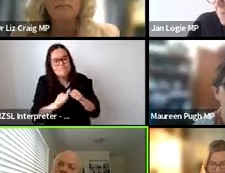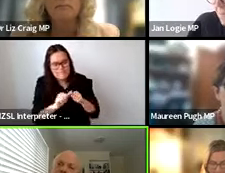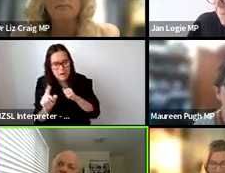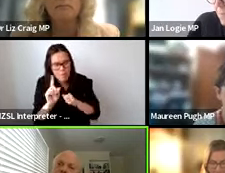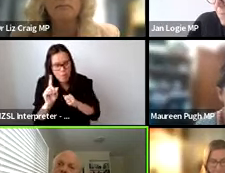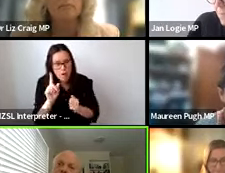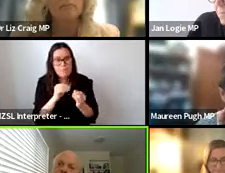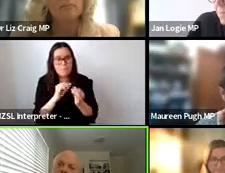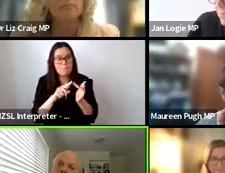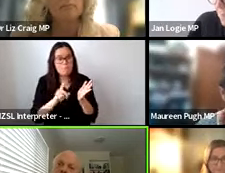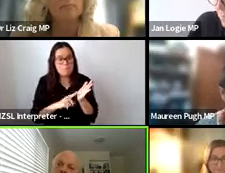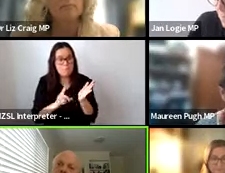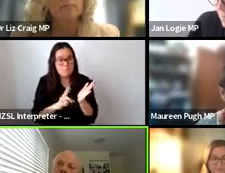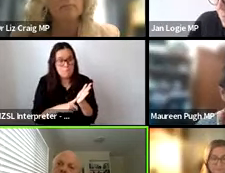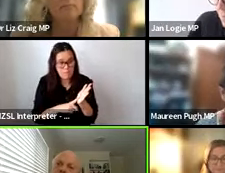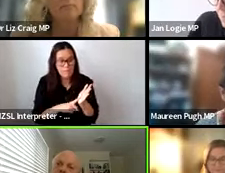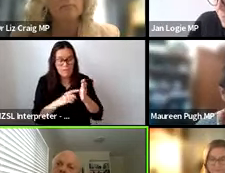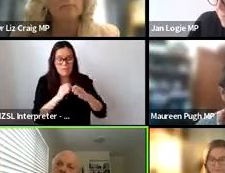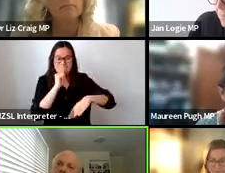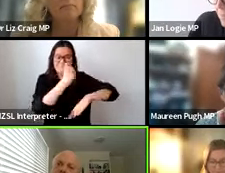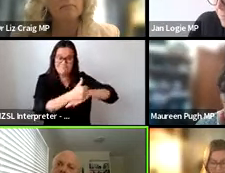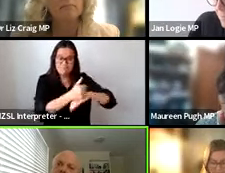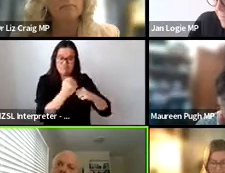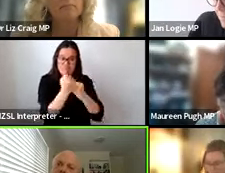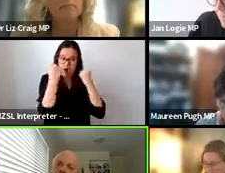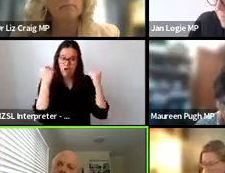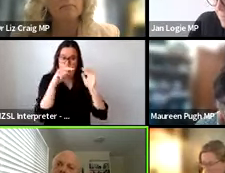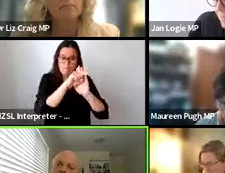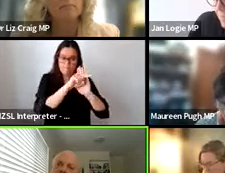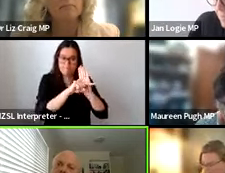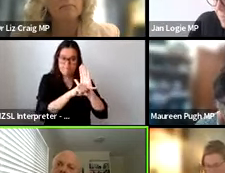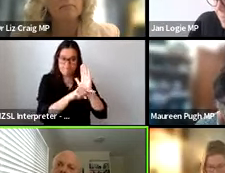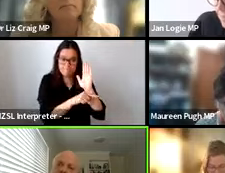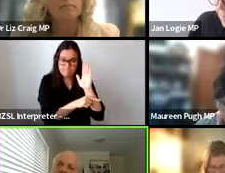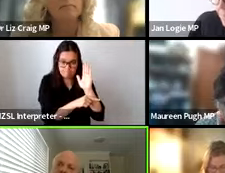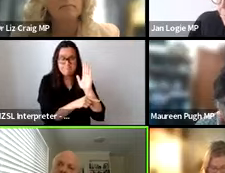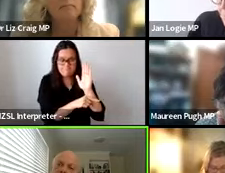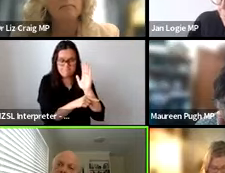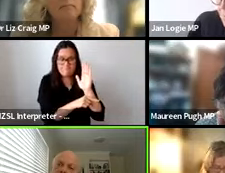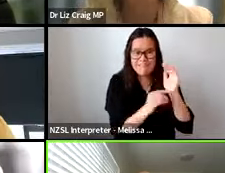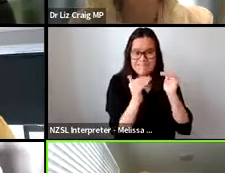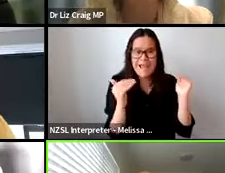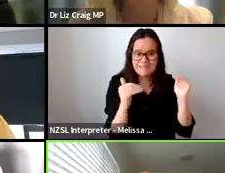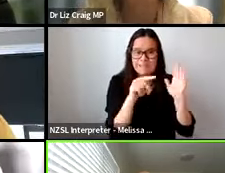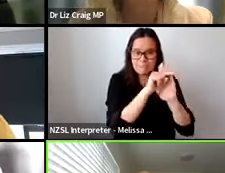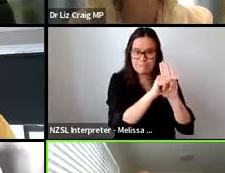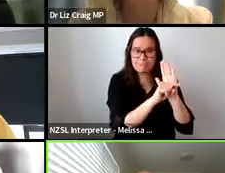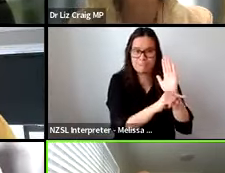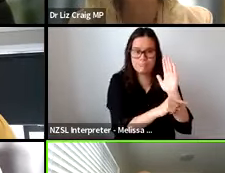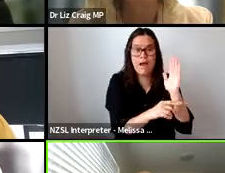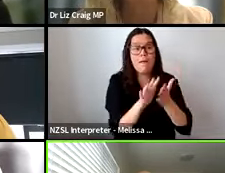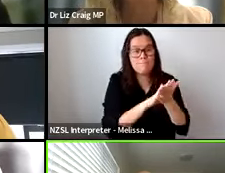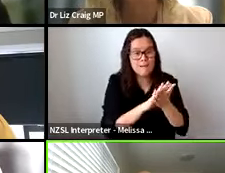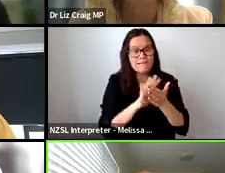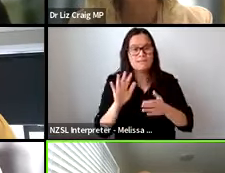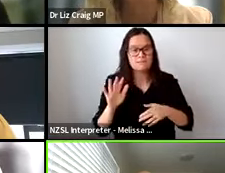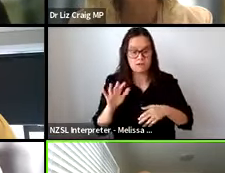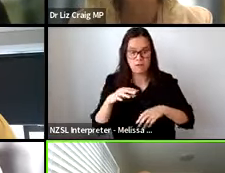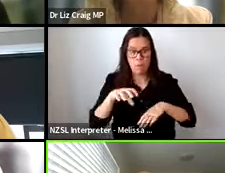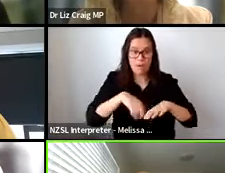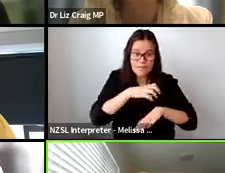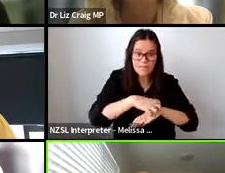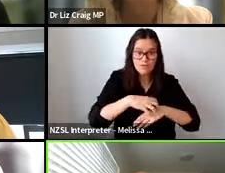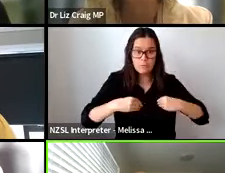eliminated, by enacting strong and effective accessibility standards. I think New